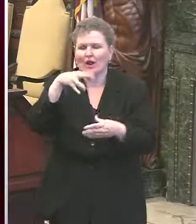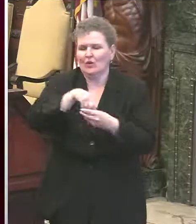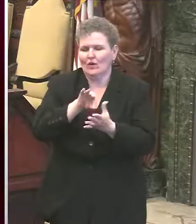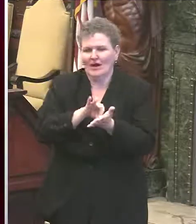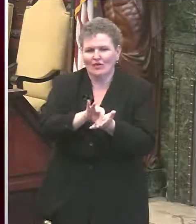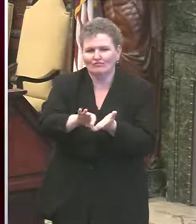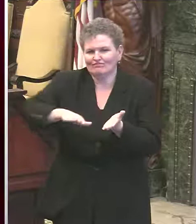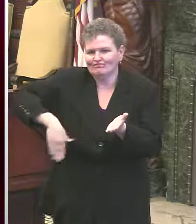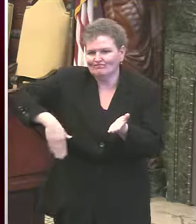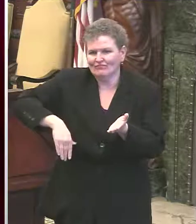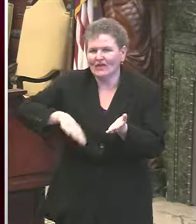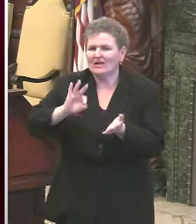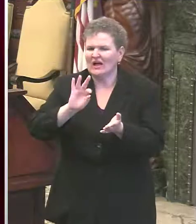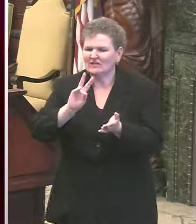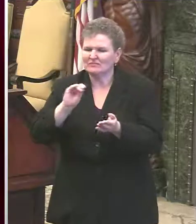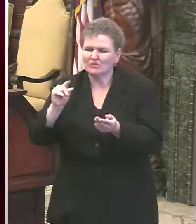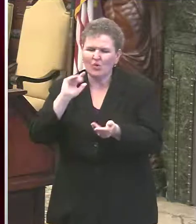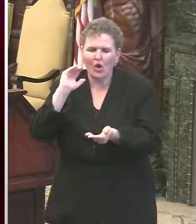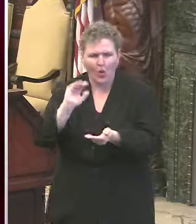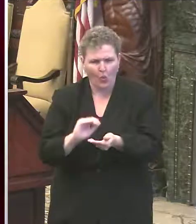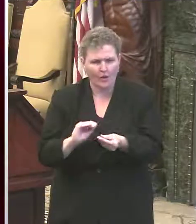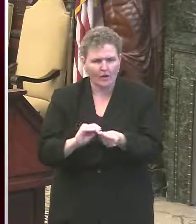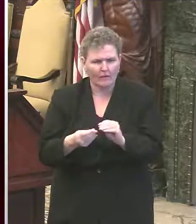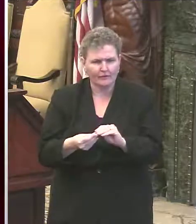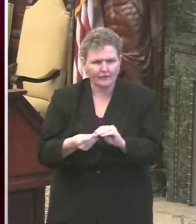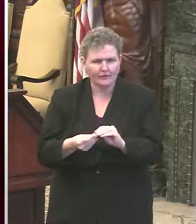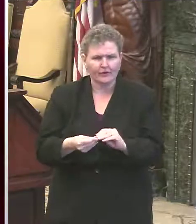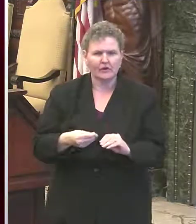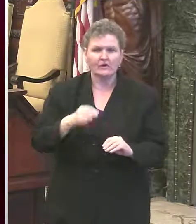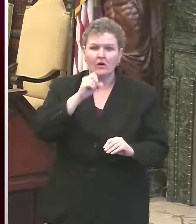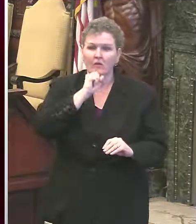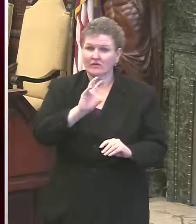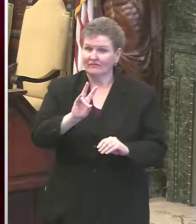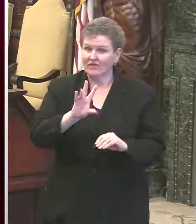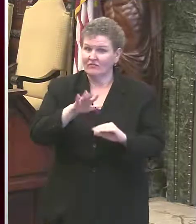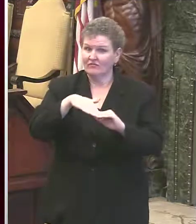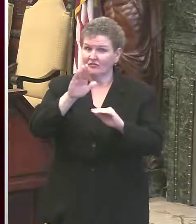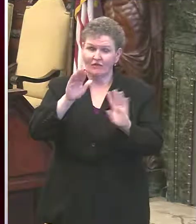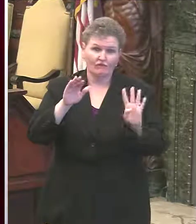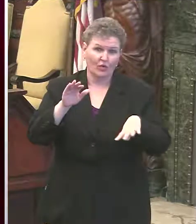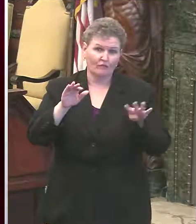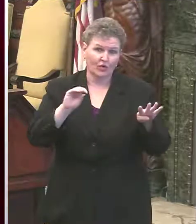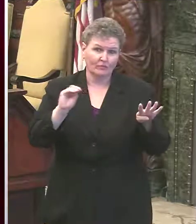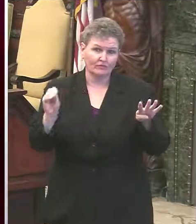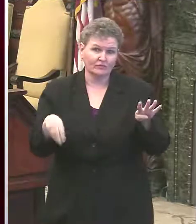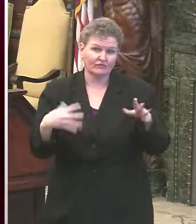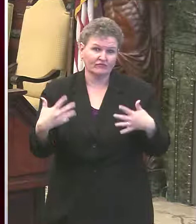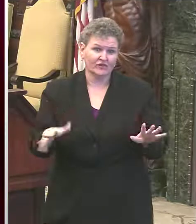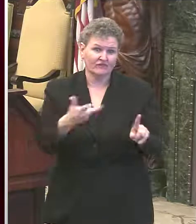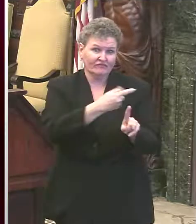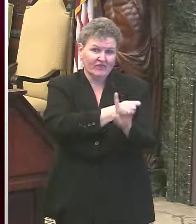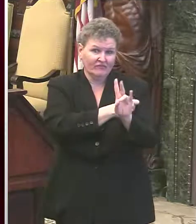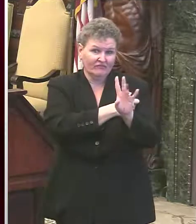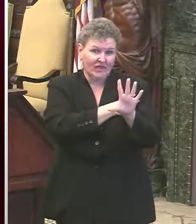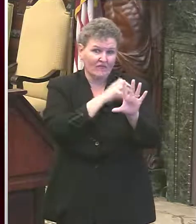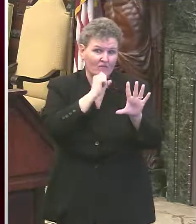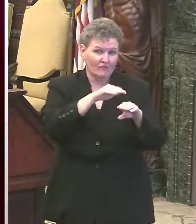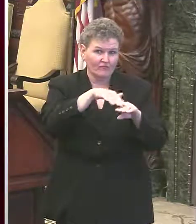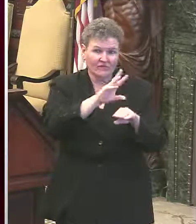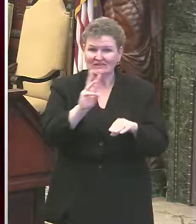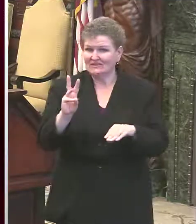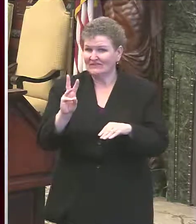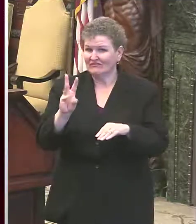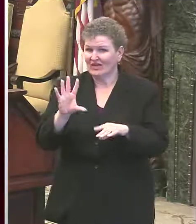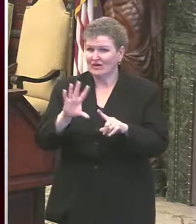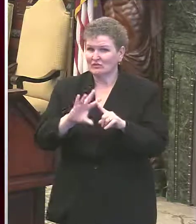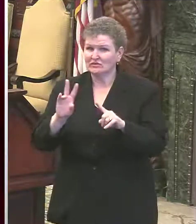estimate. Of the people over the age of 75, 44% are known to be vaccinated. And of those aged 65 to 74,